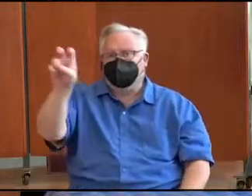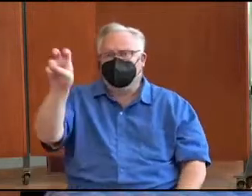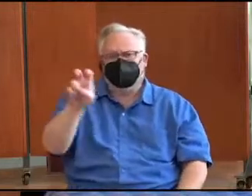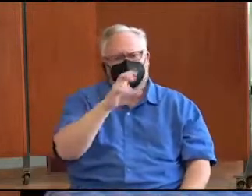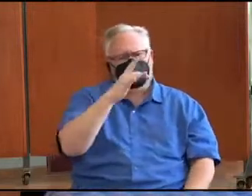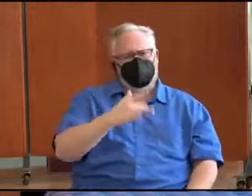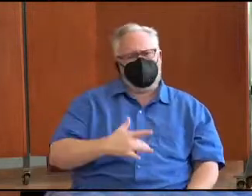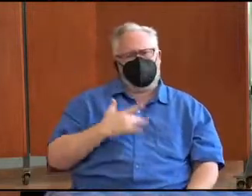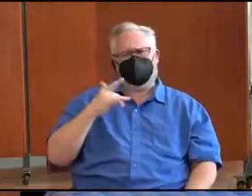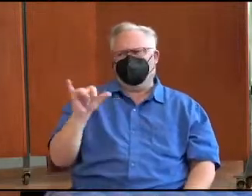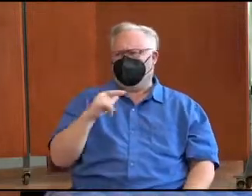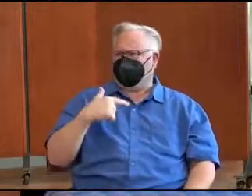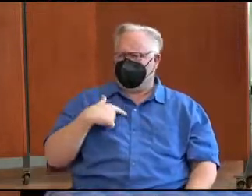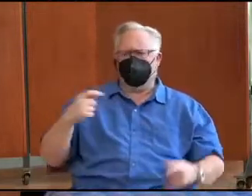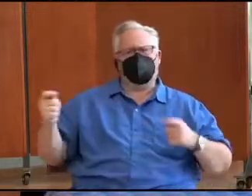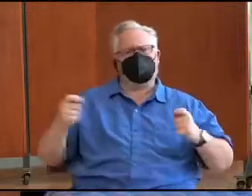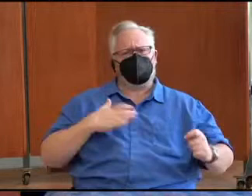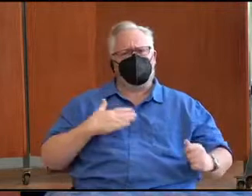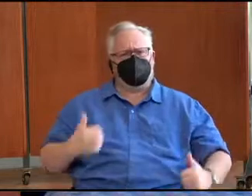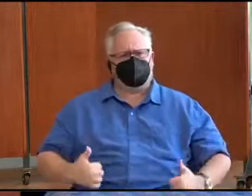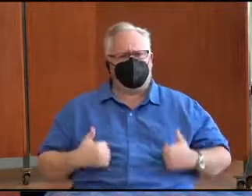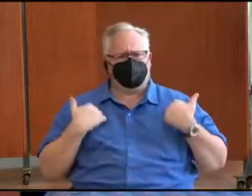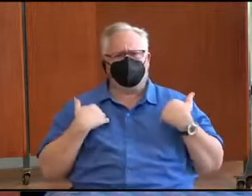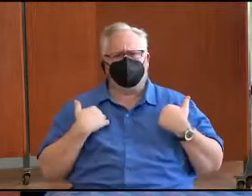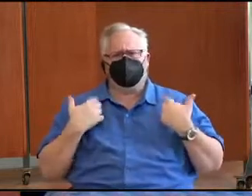feeling that I'm in control of my life.